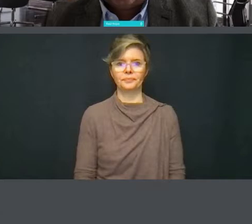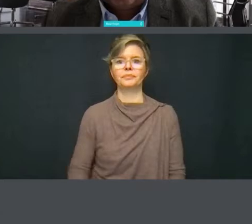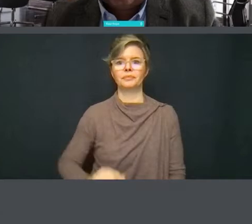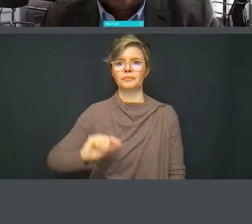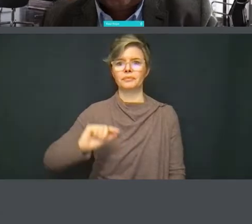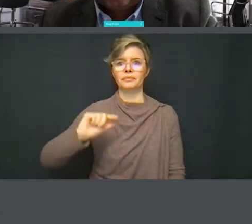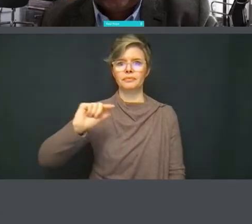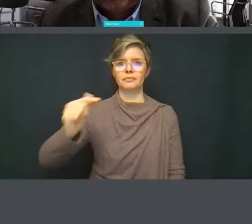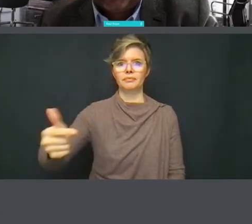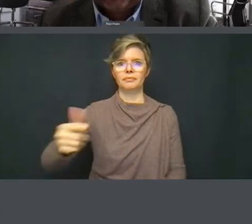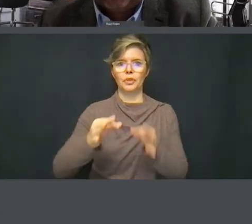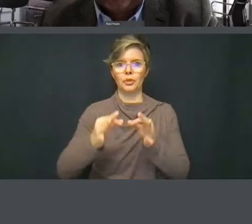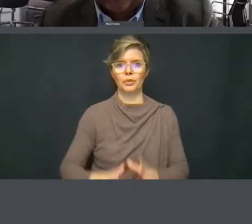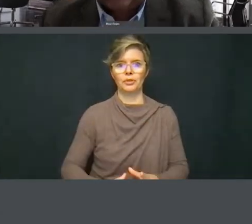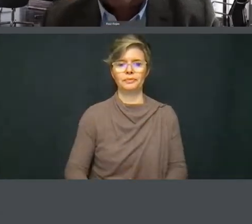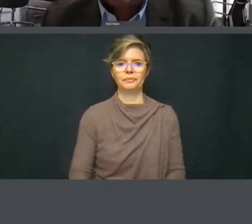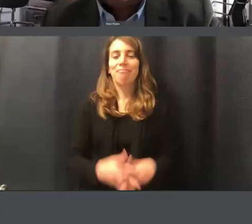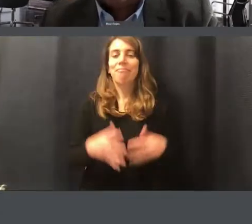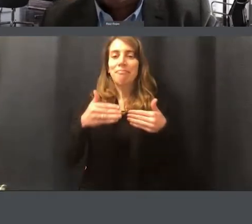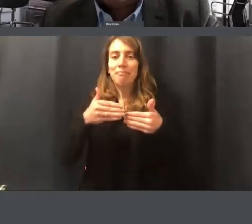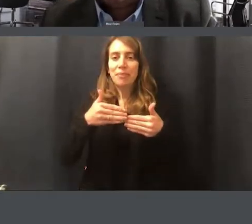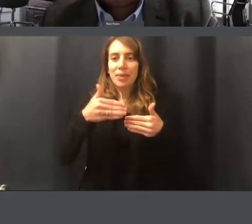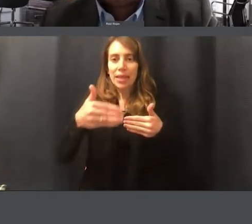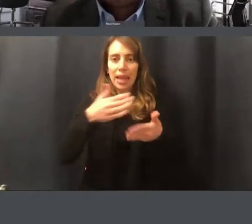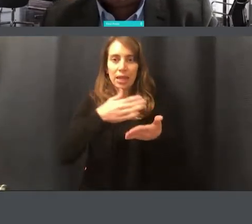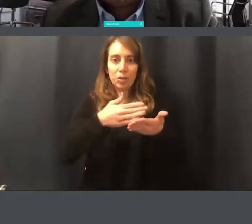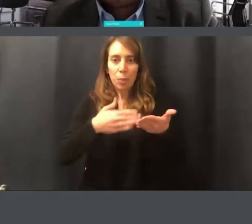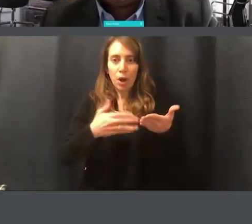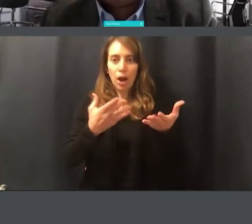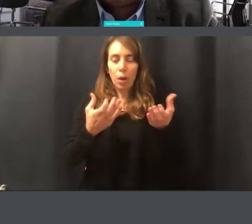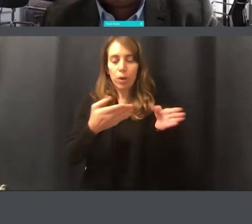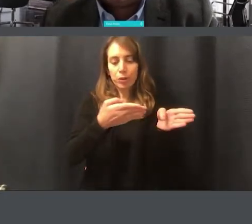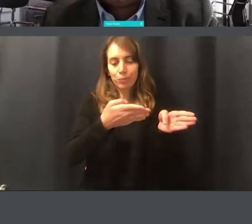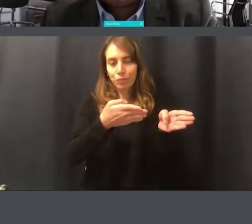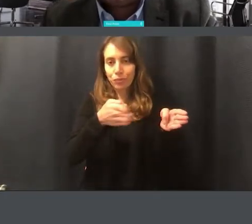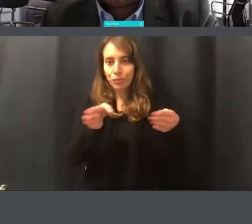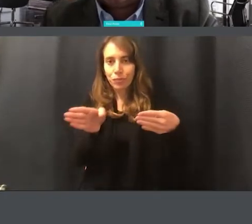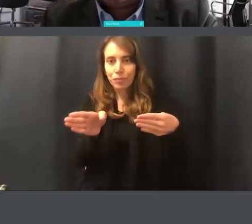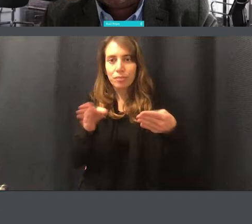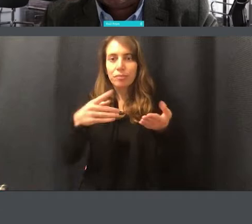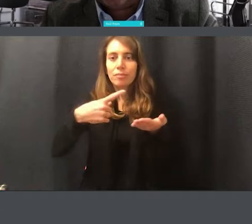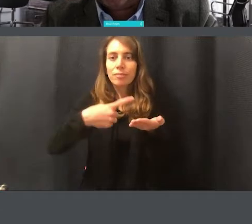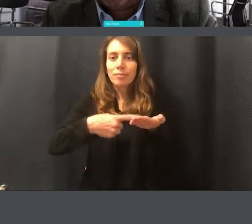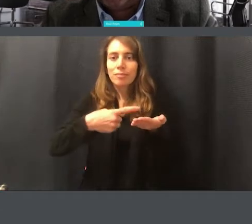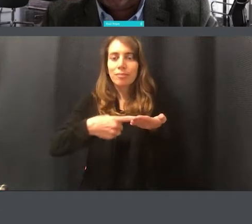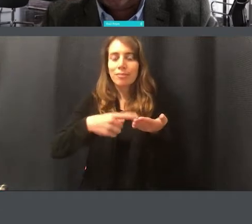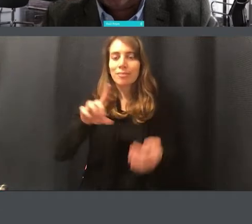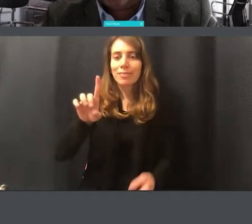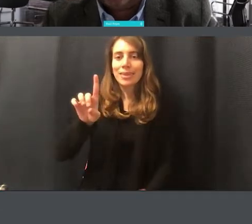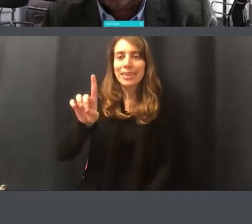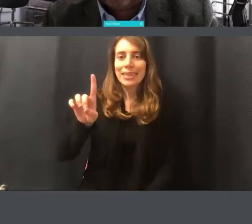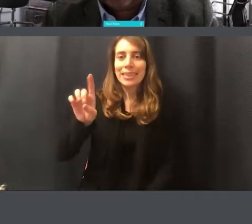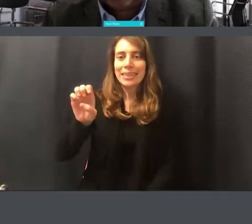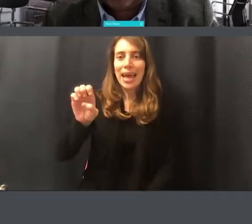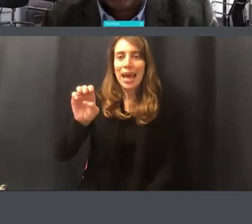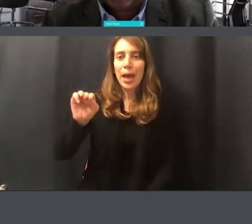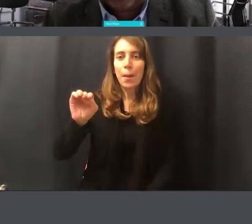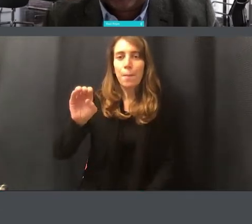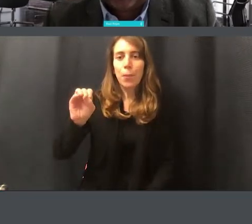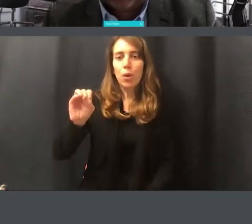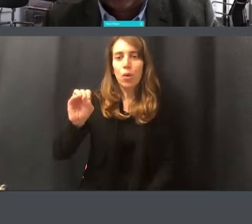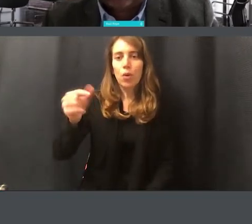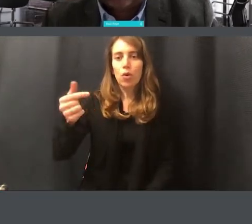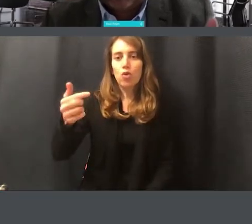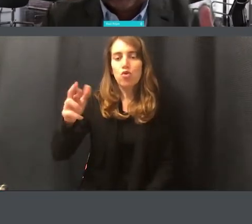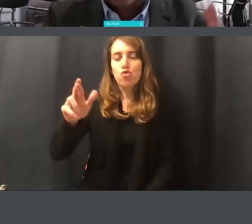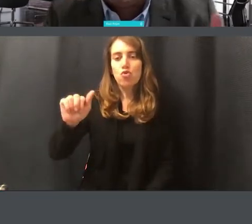Now, the next part I want to switch to is to talk about demographics, because I think sometimes